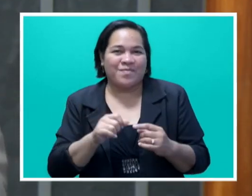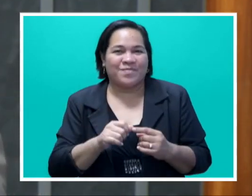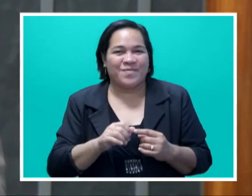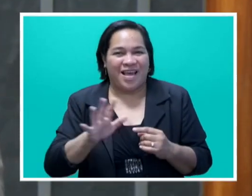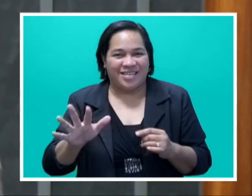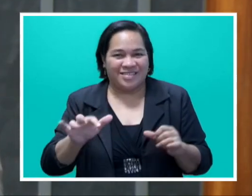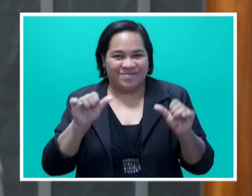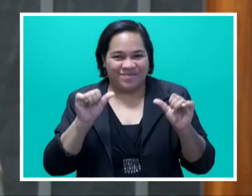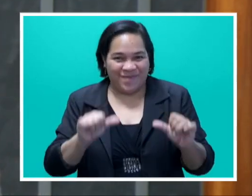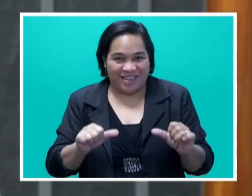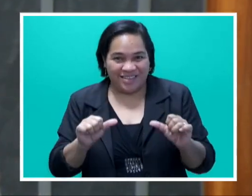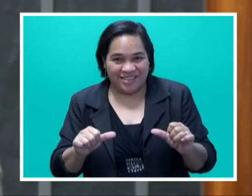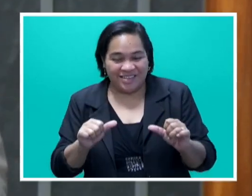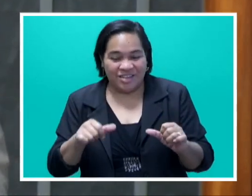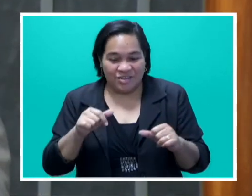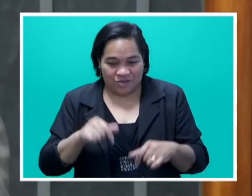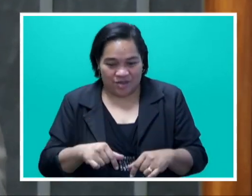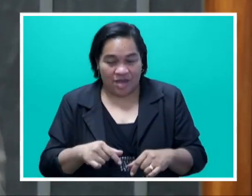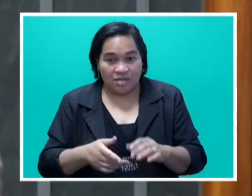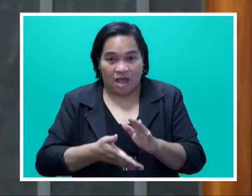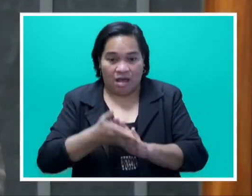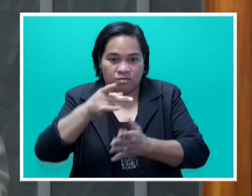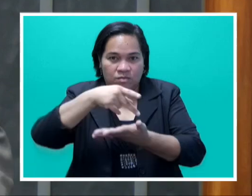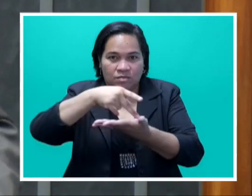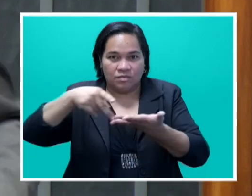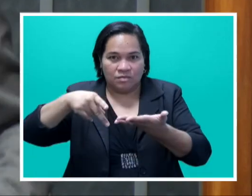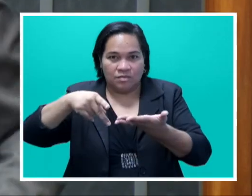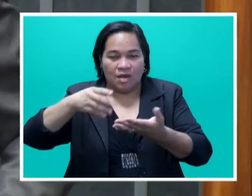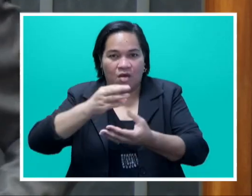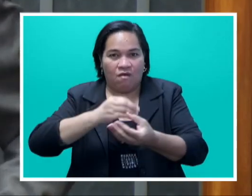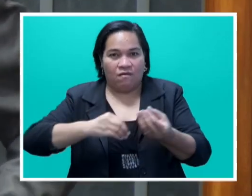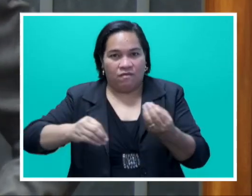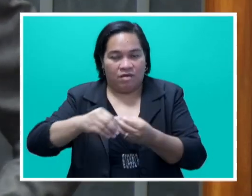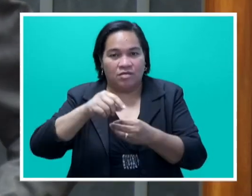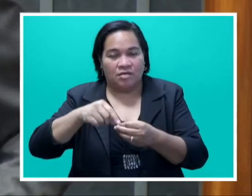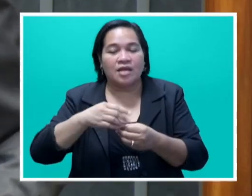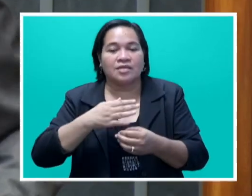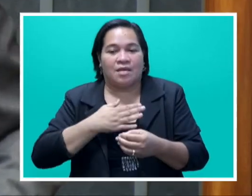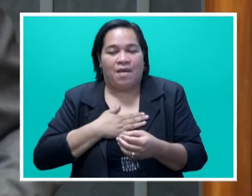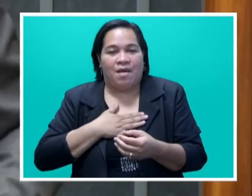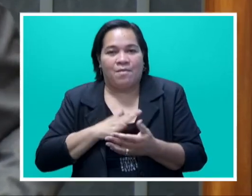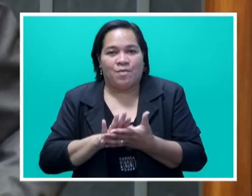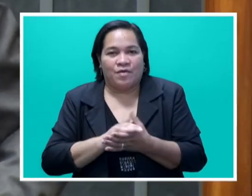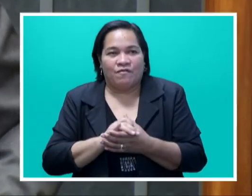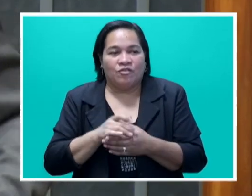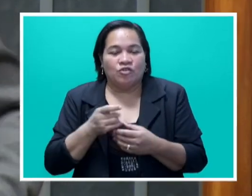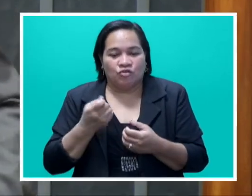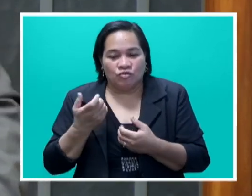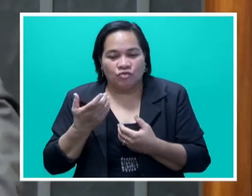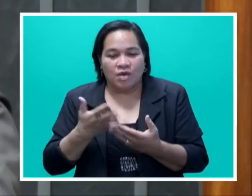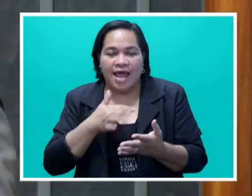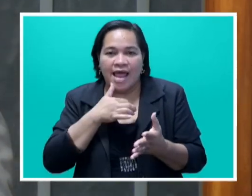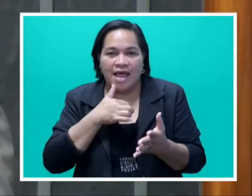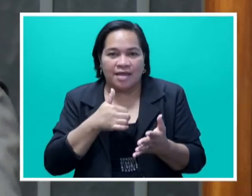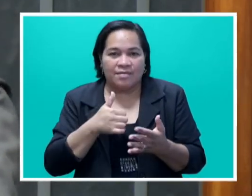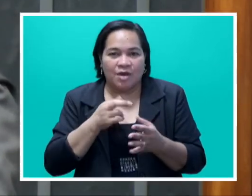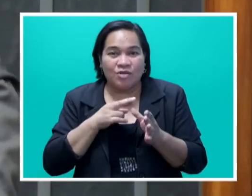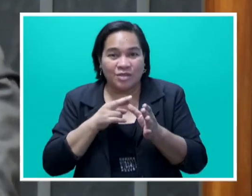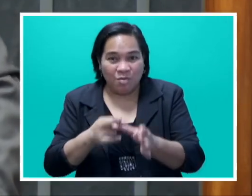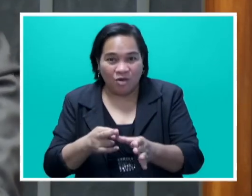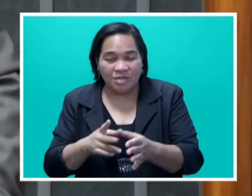President to this high office, and it has been my privilege to deliver this response in